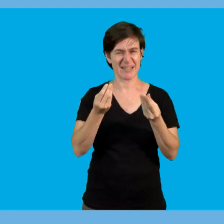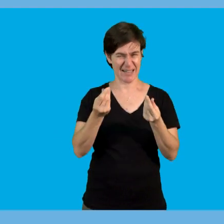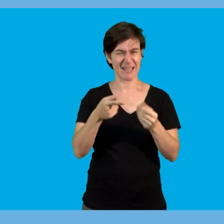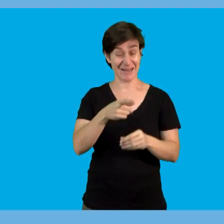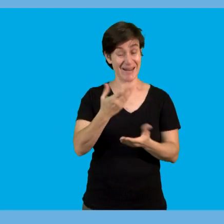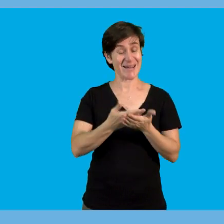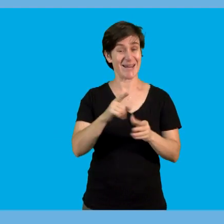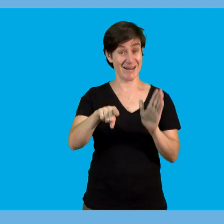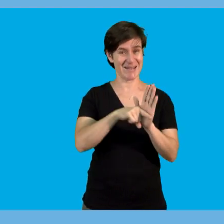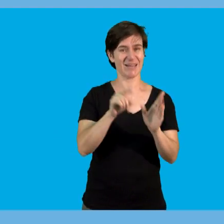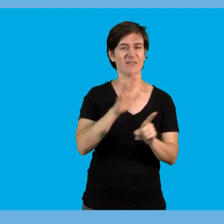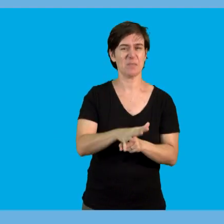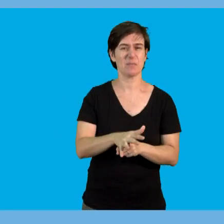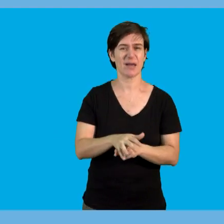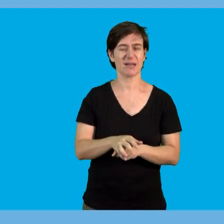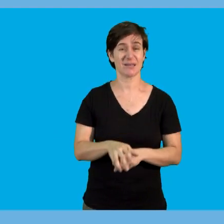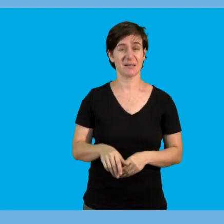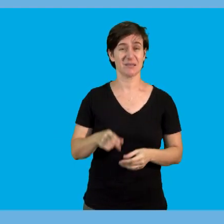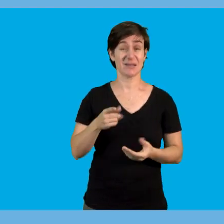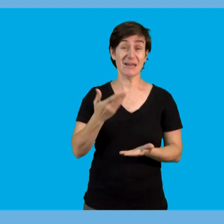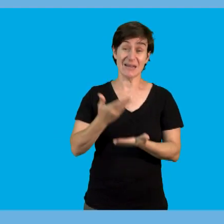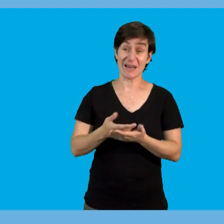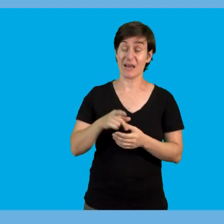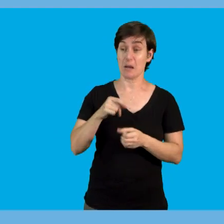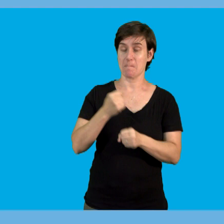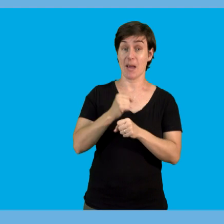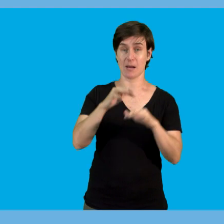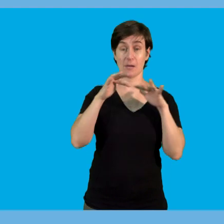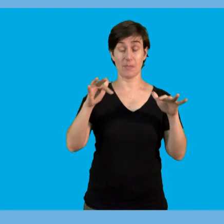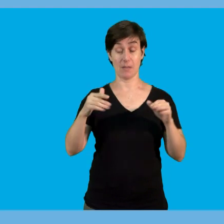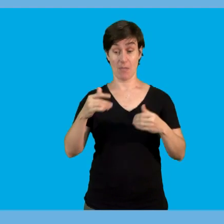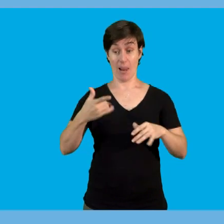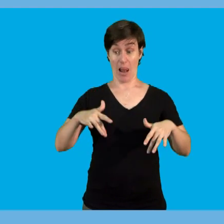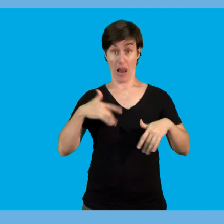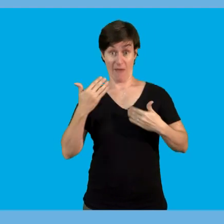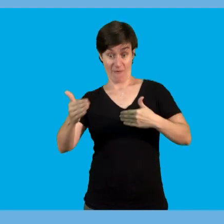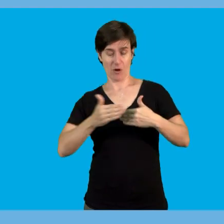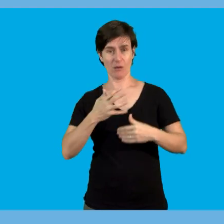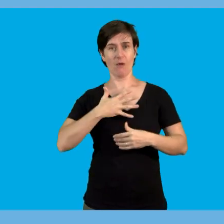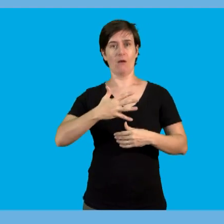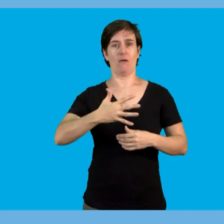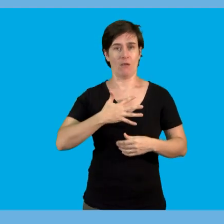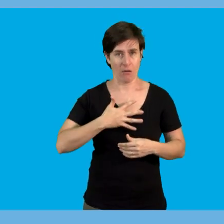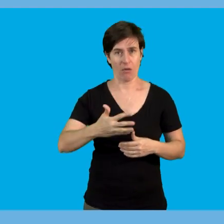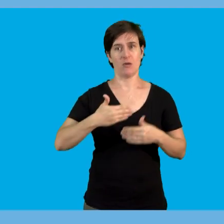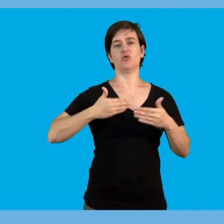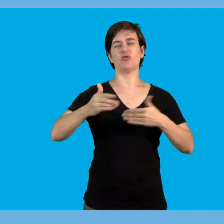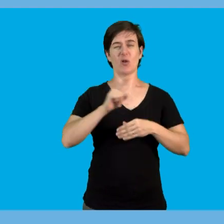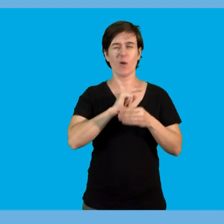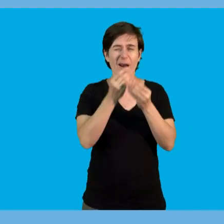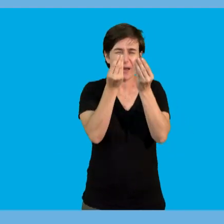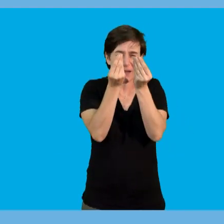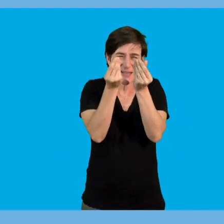have negative impact because it can even cause asthma to certain people that live nearby this power plant or people that